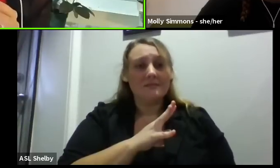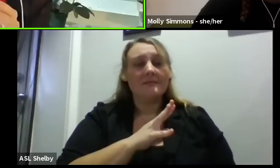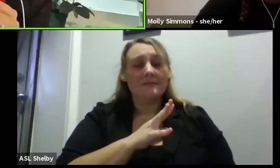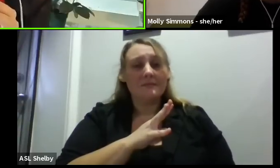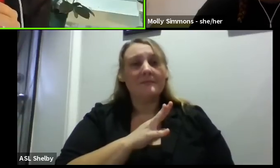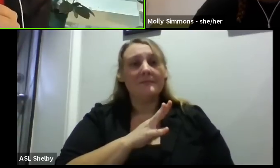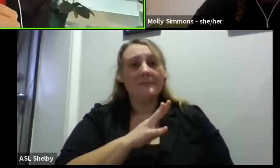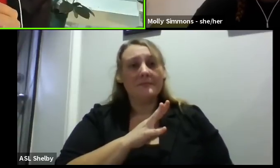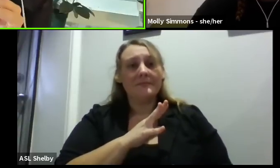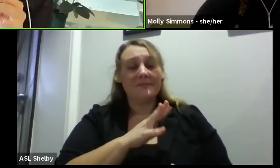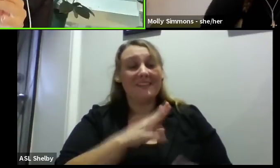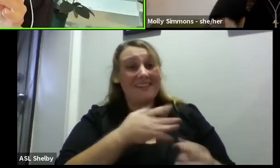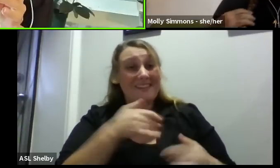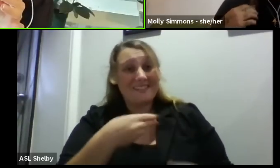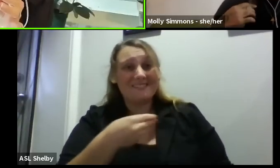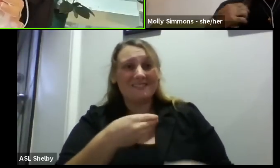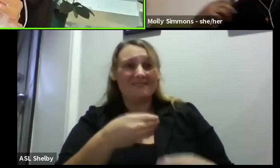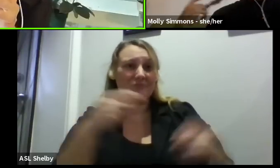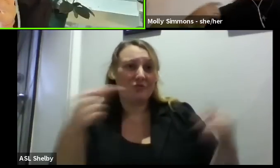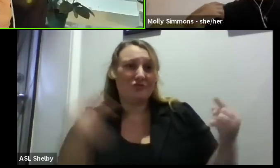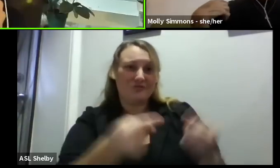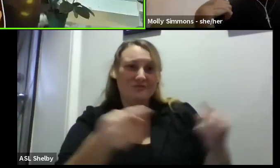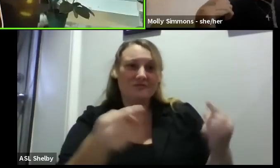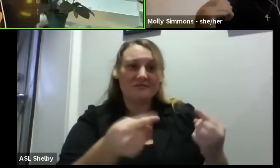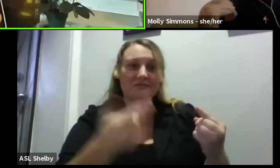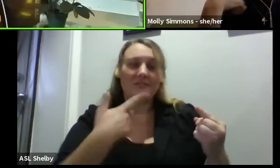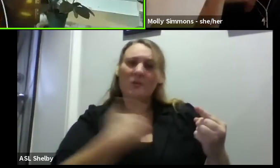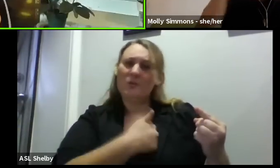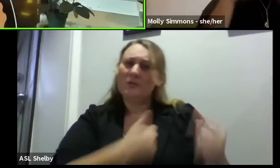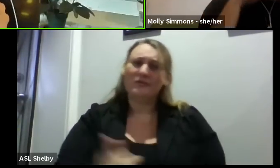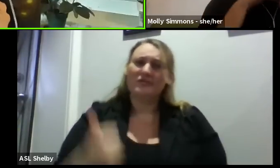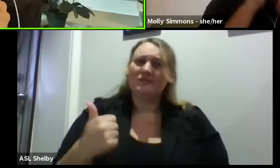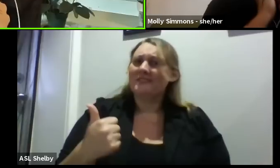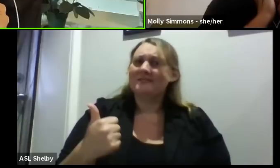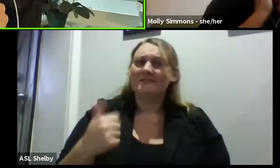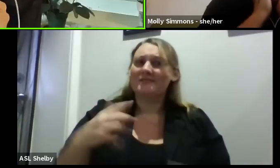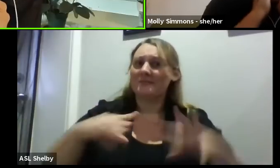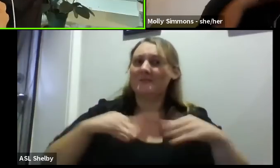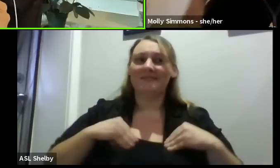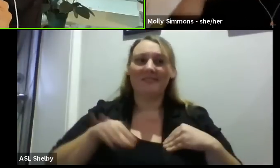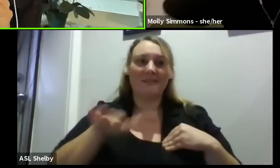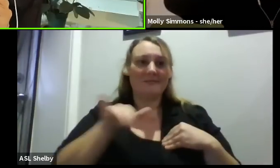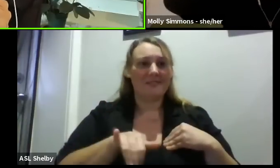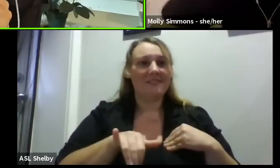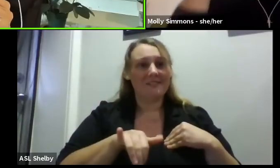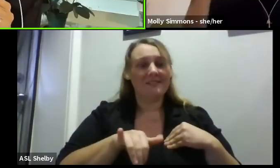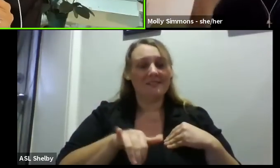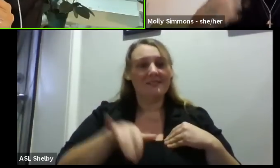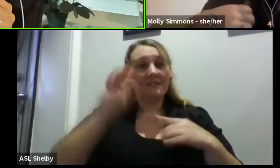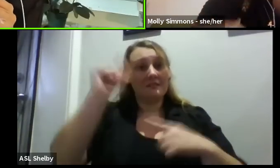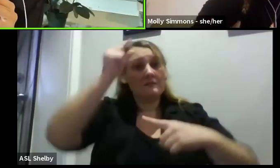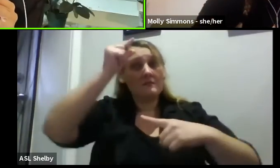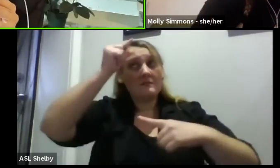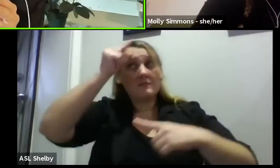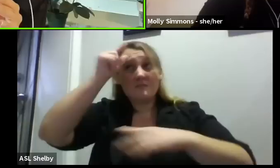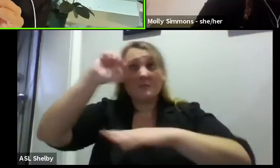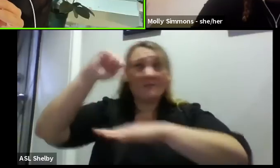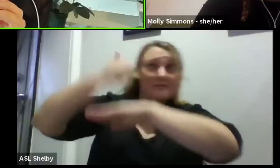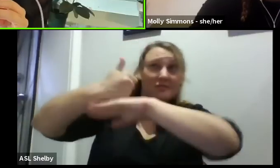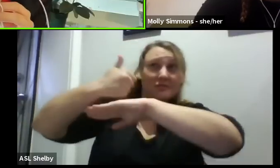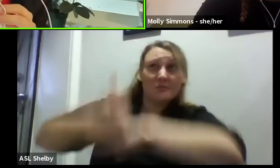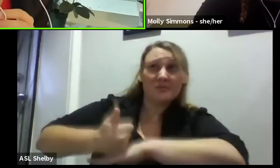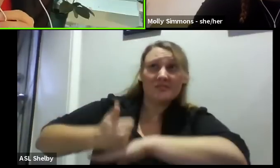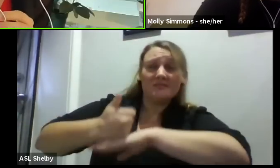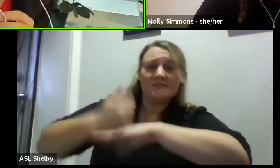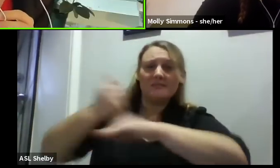violent harm to. We reject these institutions that seek to reject us because we know that they are what keeps us from a just and beautiful